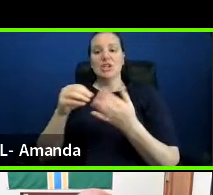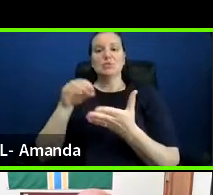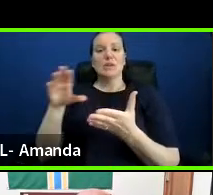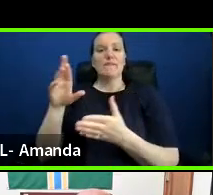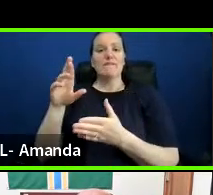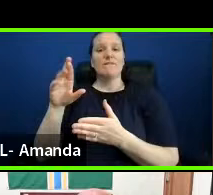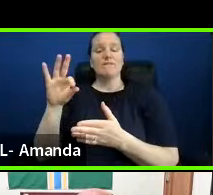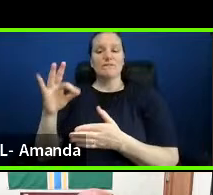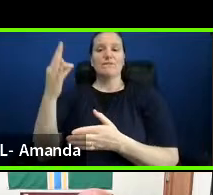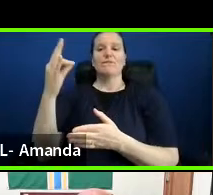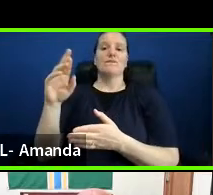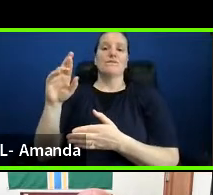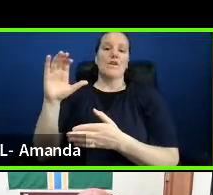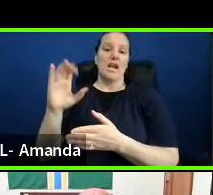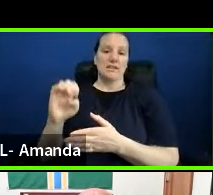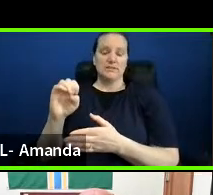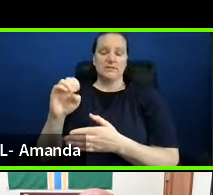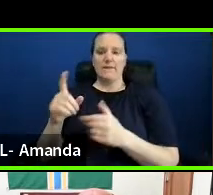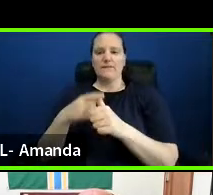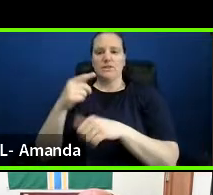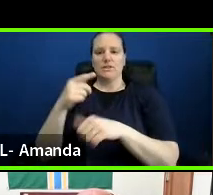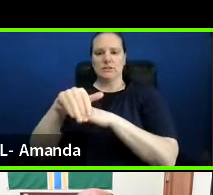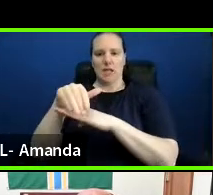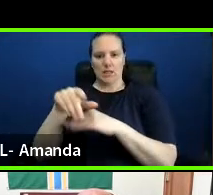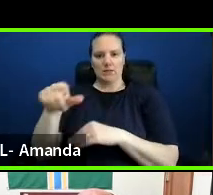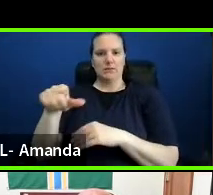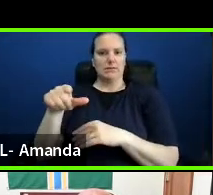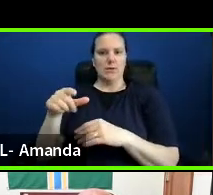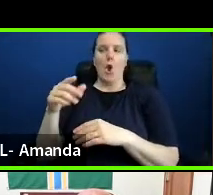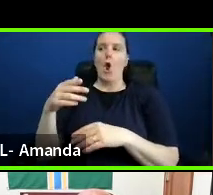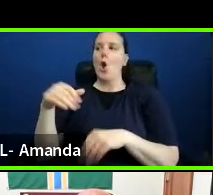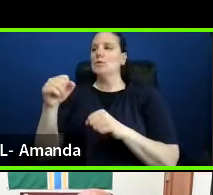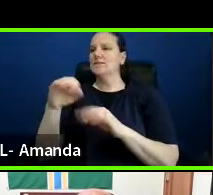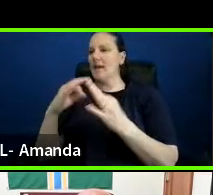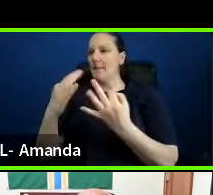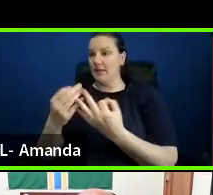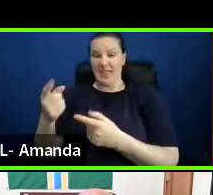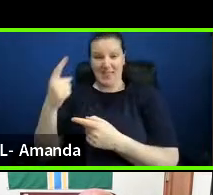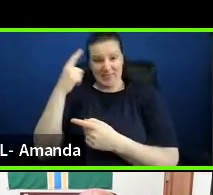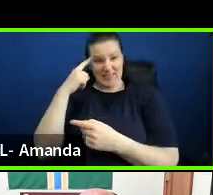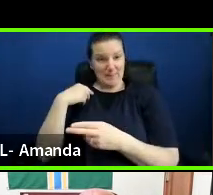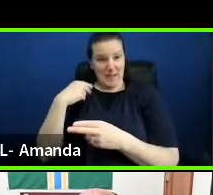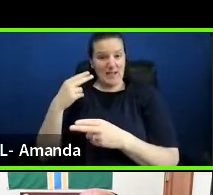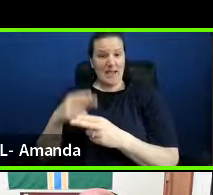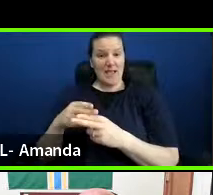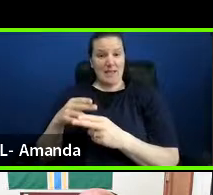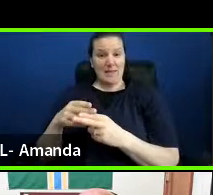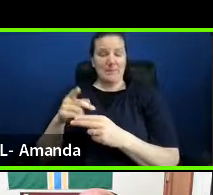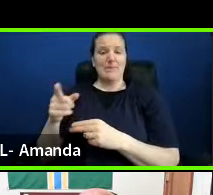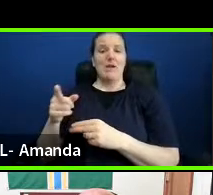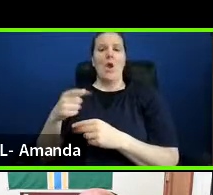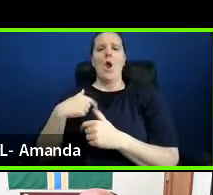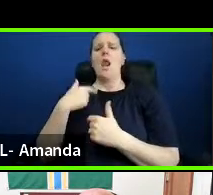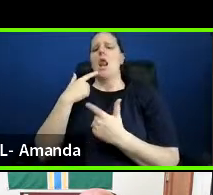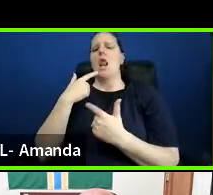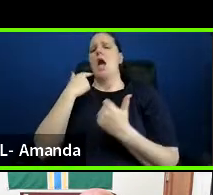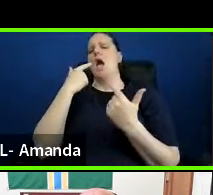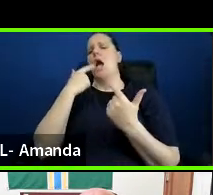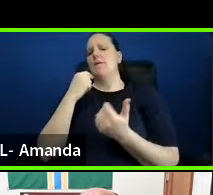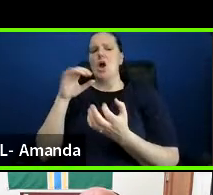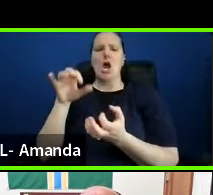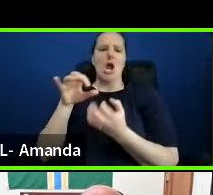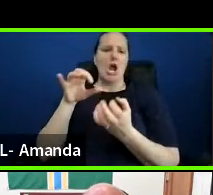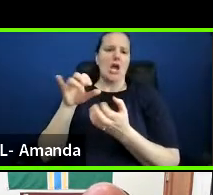my host family, I'm not speaking French very well, and they think my name, Oli, they were just laughing. It's